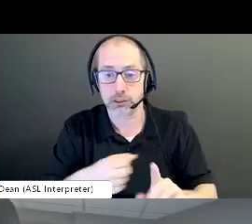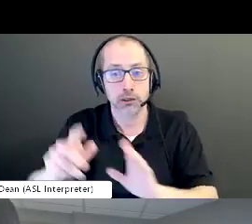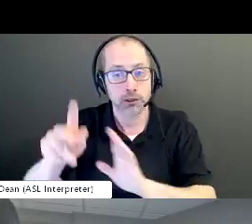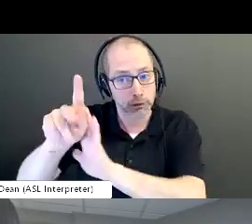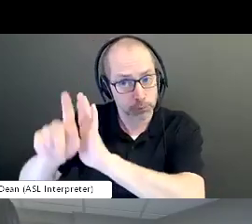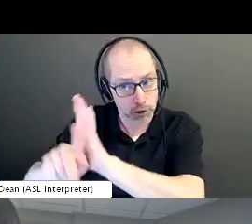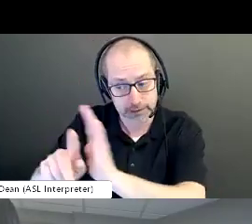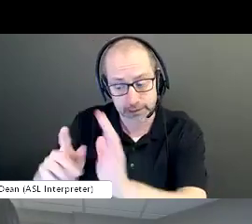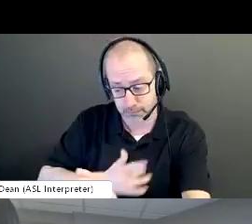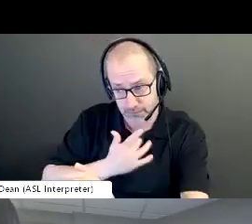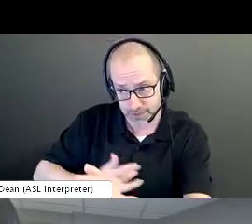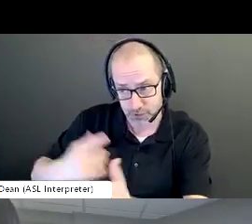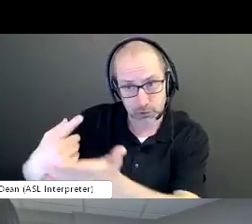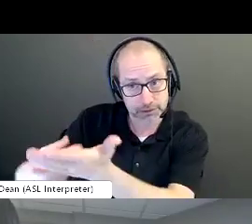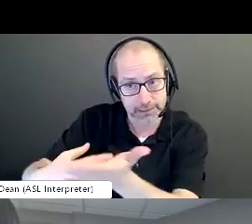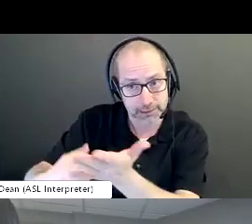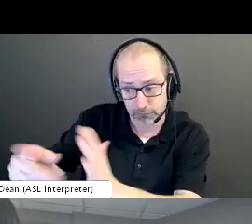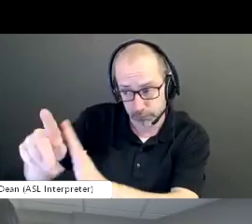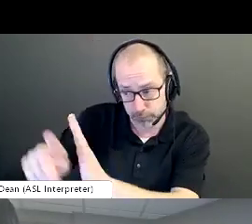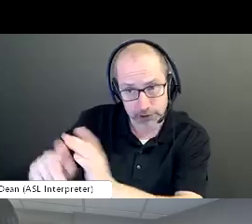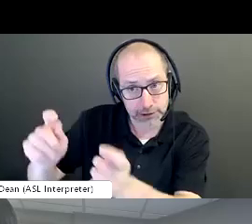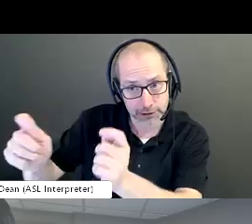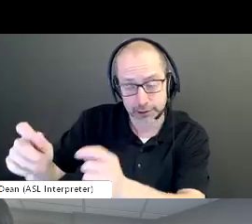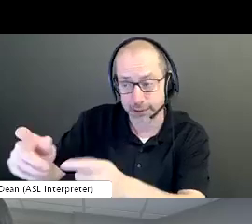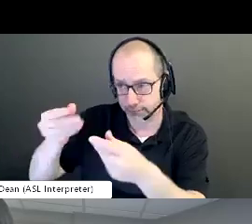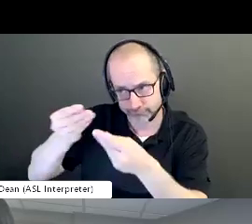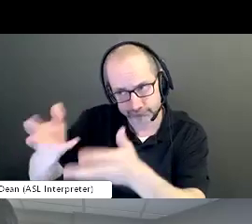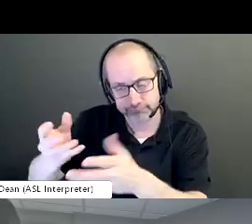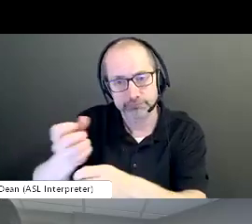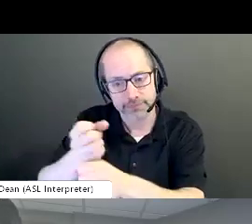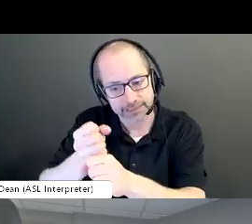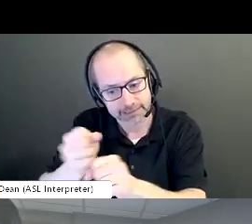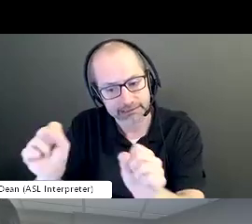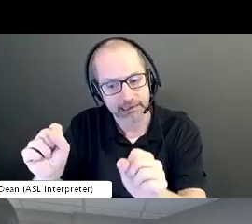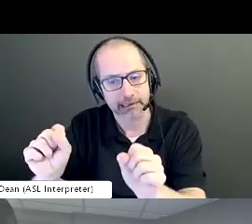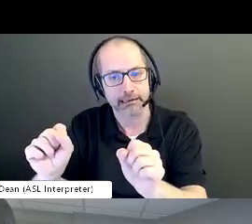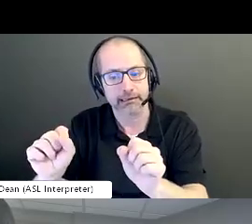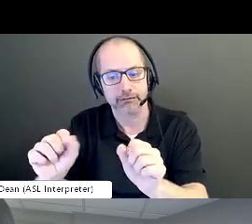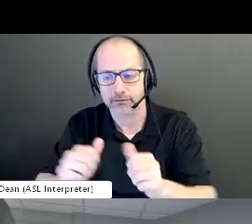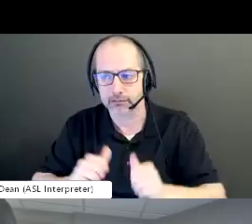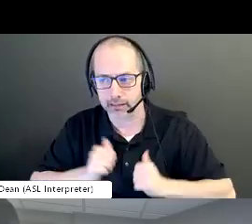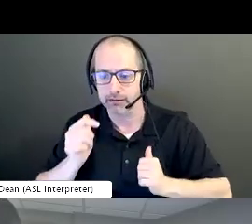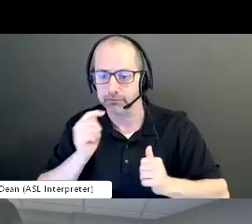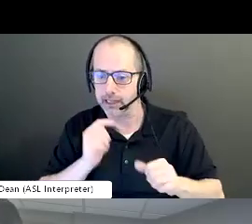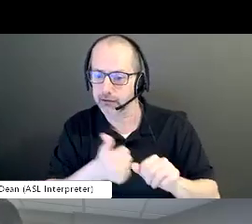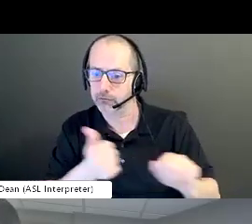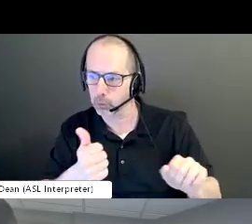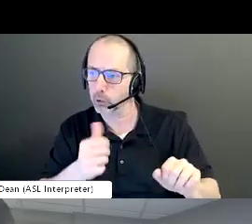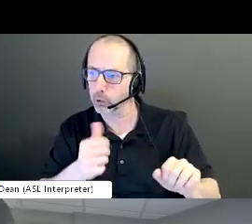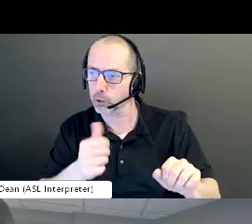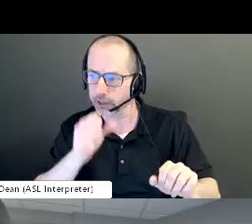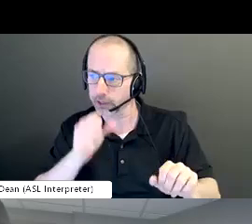provincial discussions on safeguarding at-risk adults from abuse and neglect. And